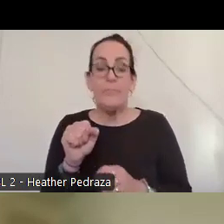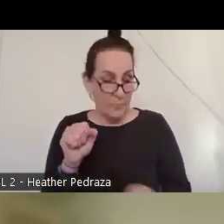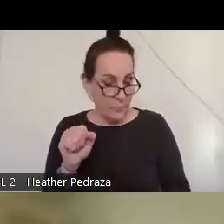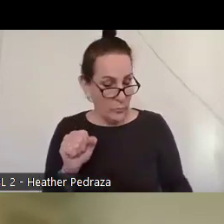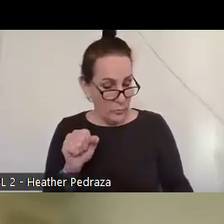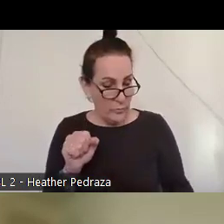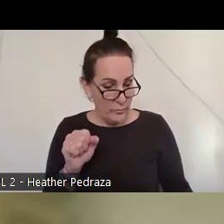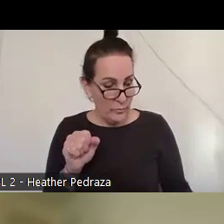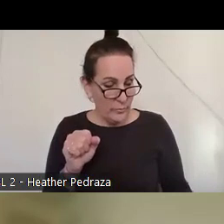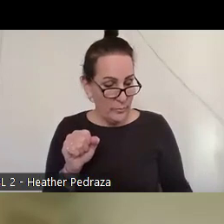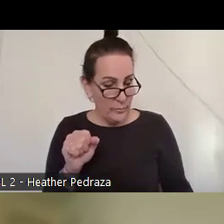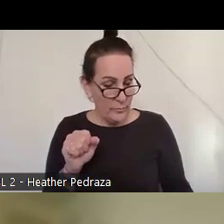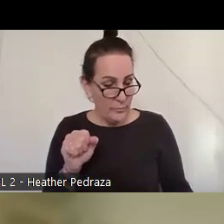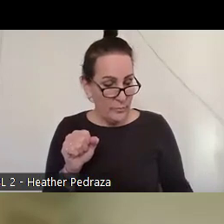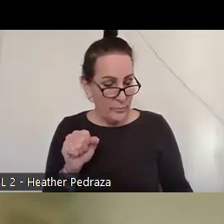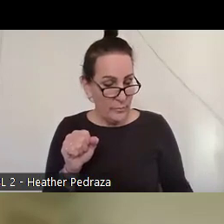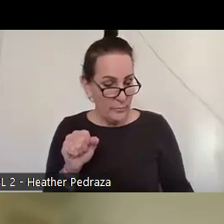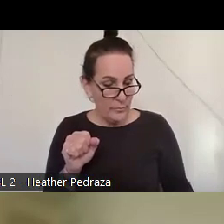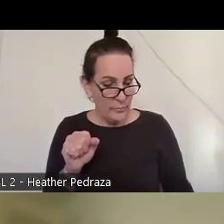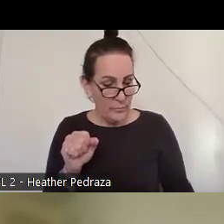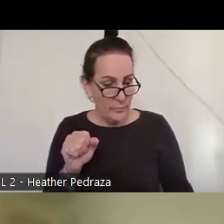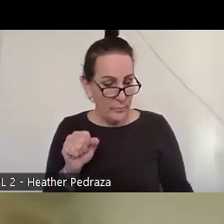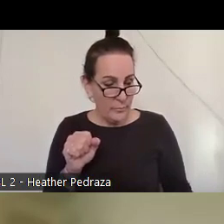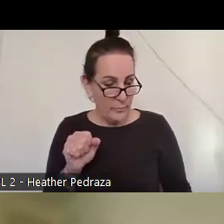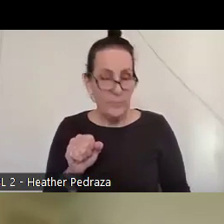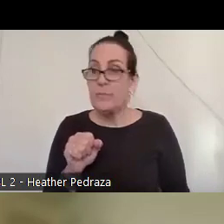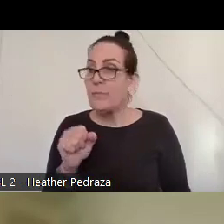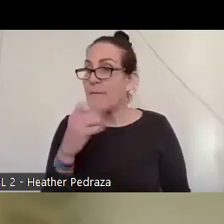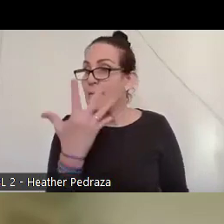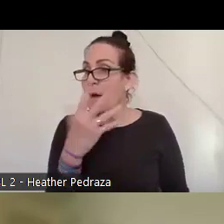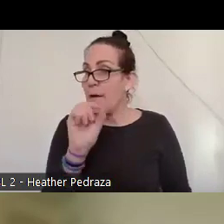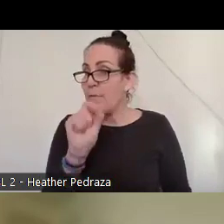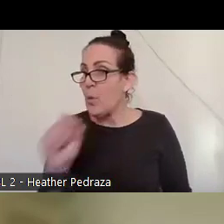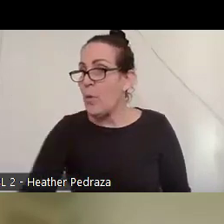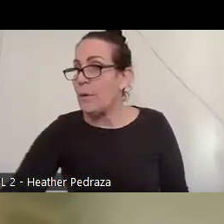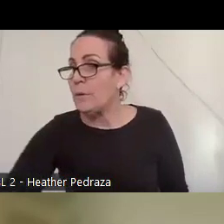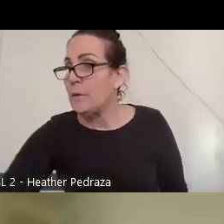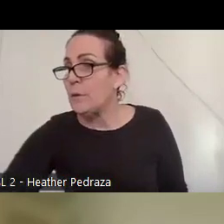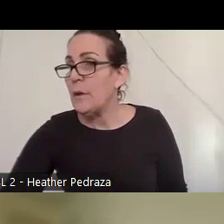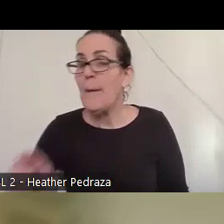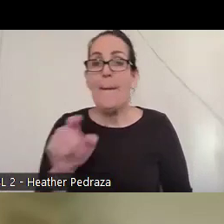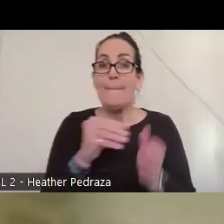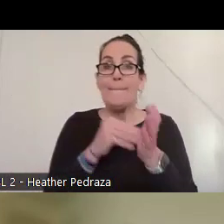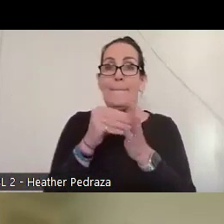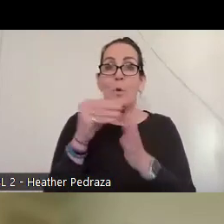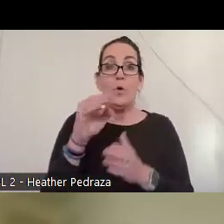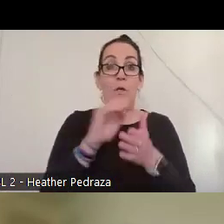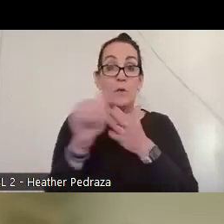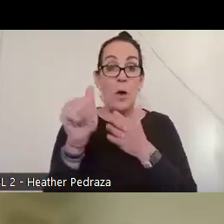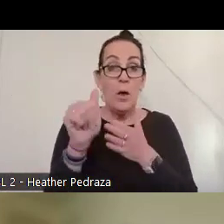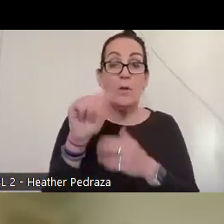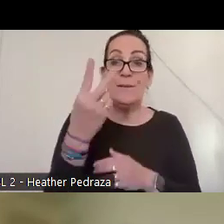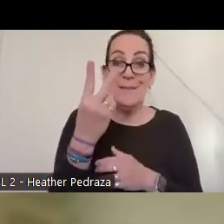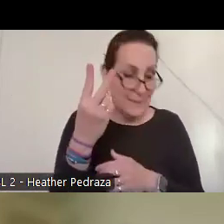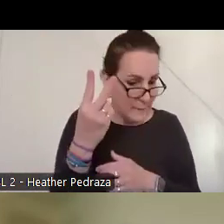for $5.4 million to be made available for 3 years for Dementia Care Aware is the second item I'll be talking